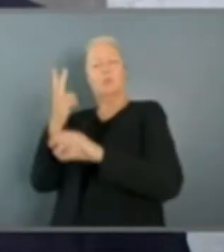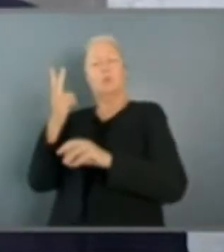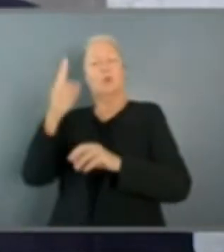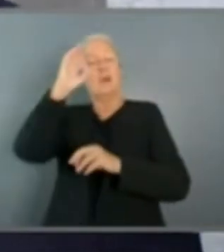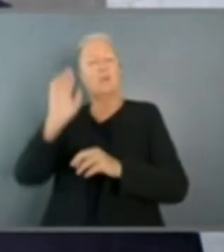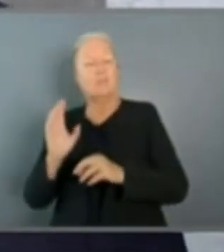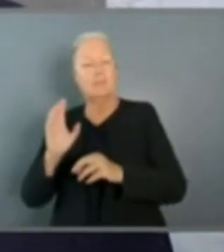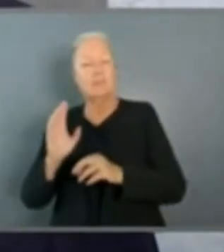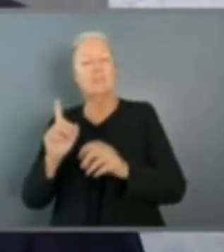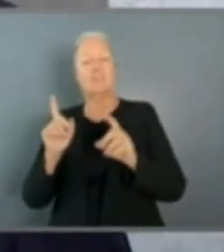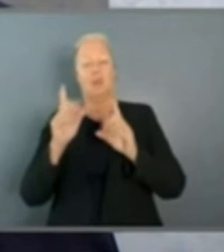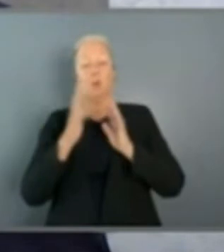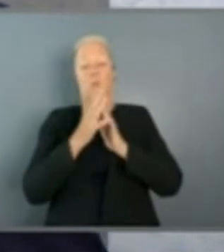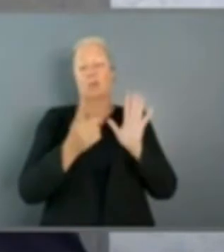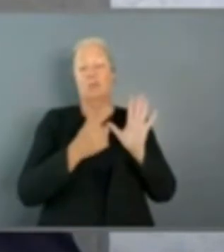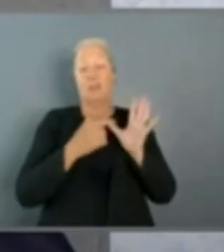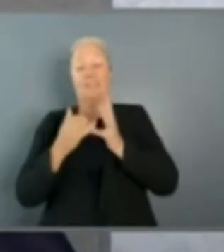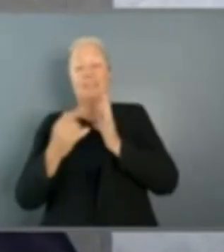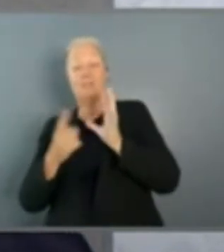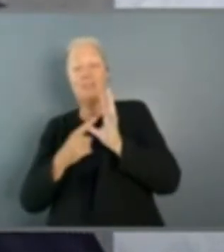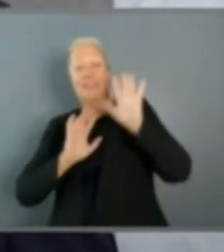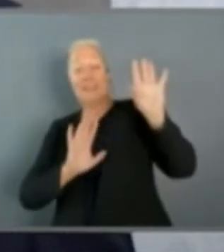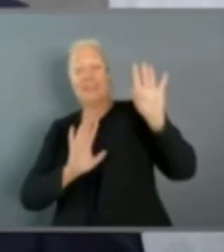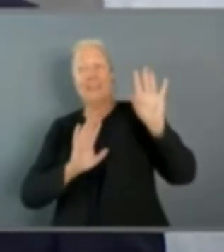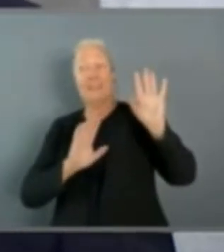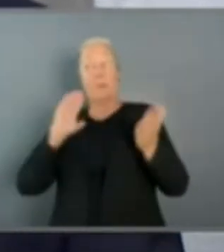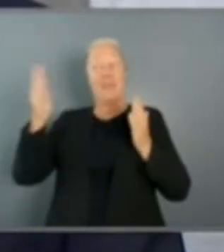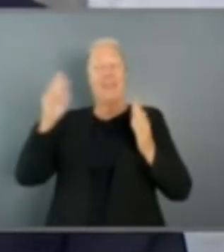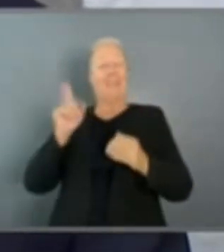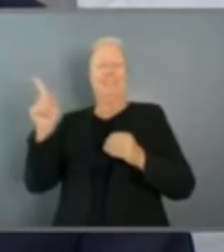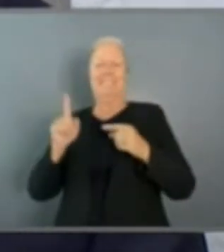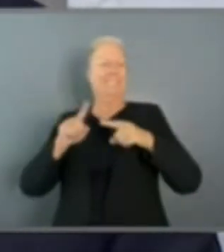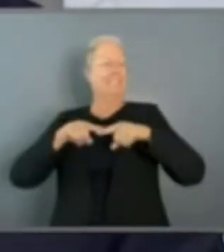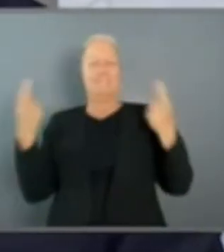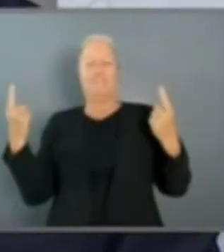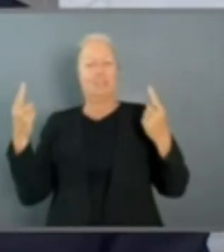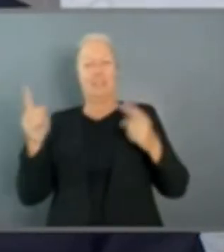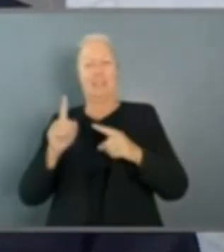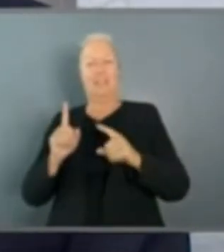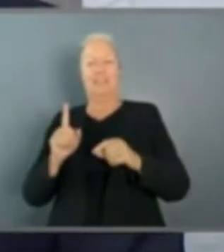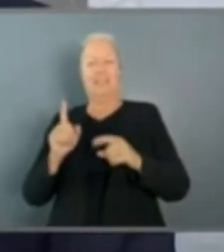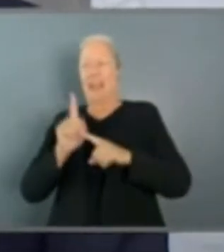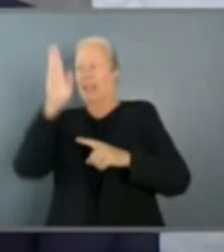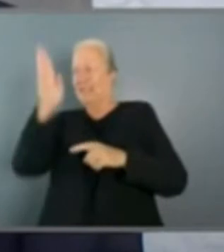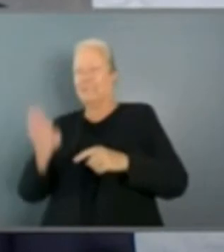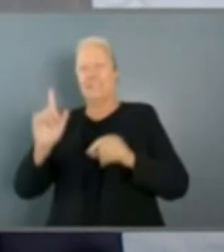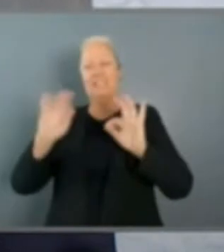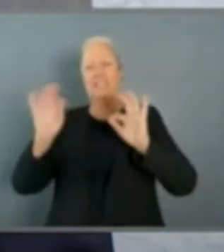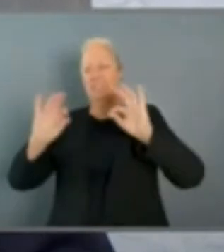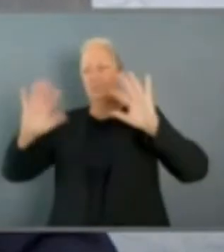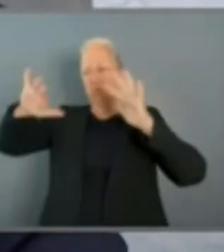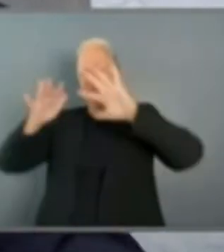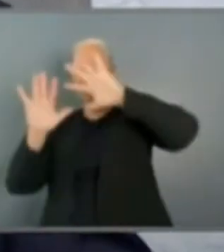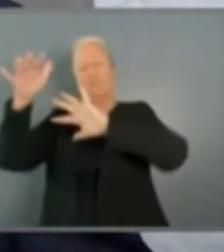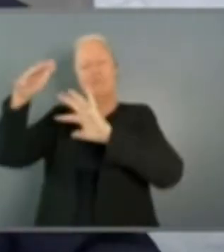border with South Australia. The geography is a little different. But that's why in looking at particularly the issues in the Western Province, say from Australia's